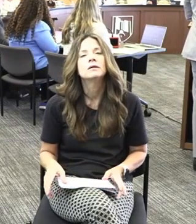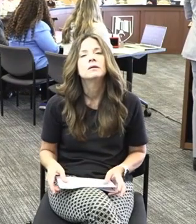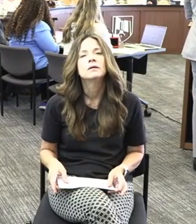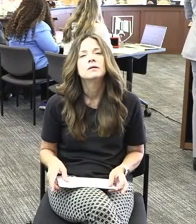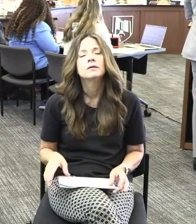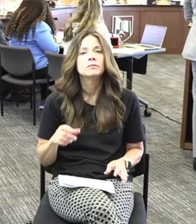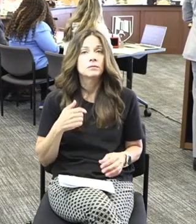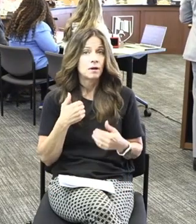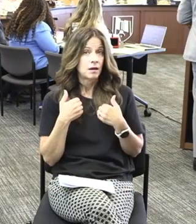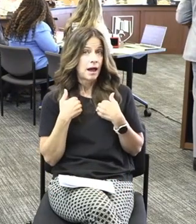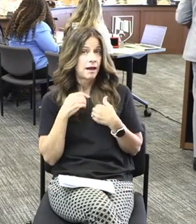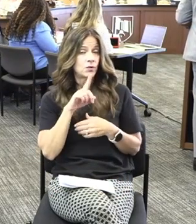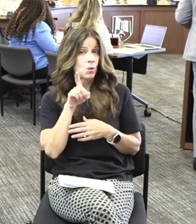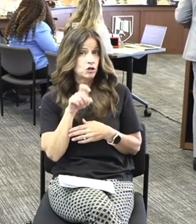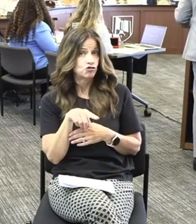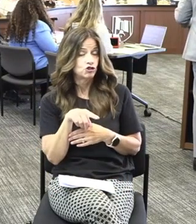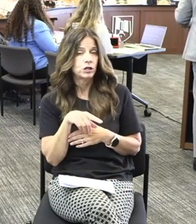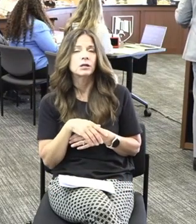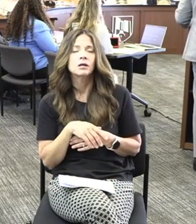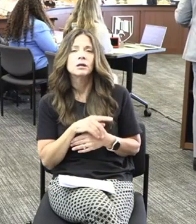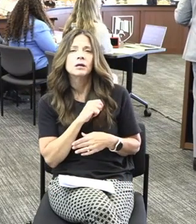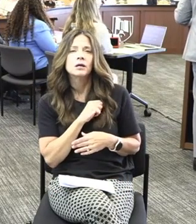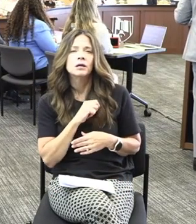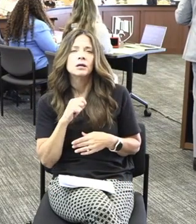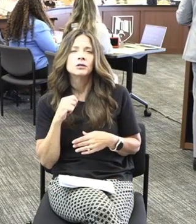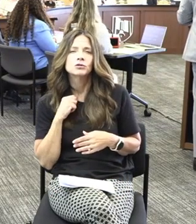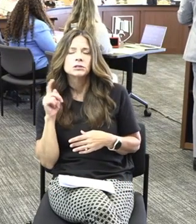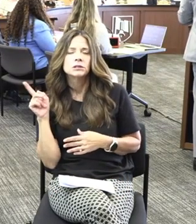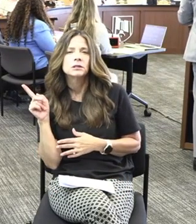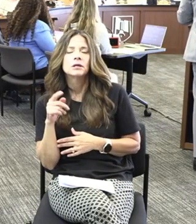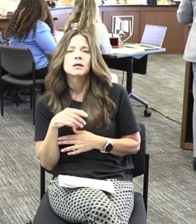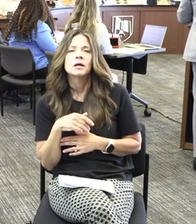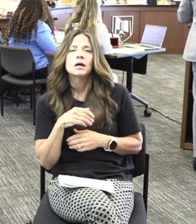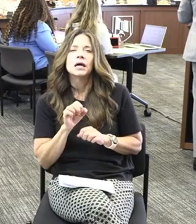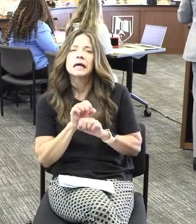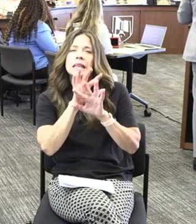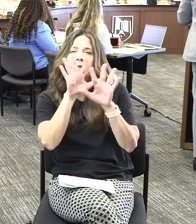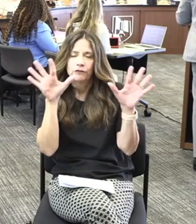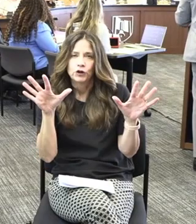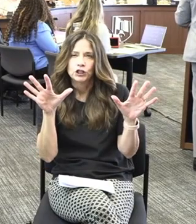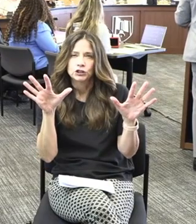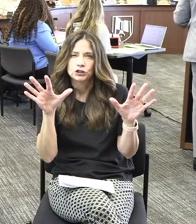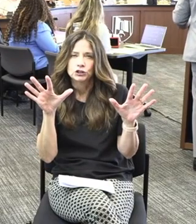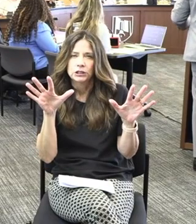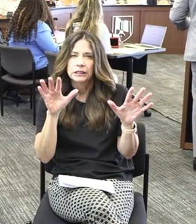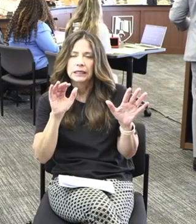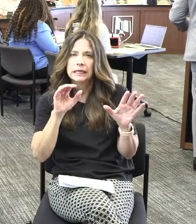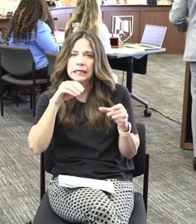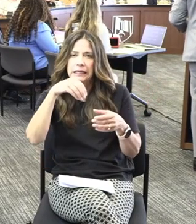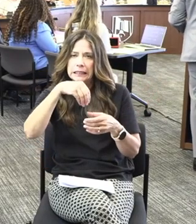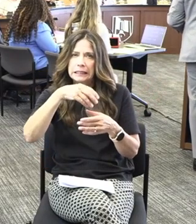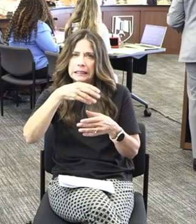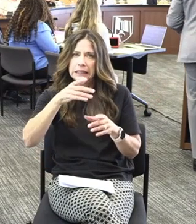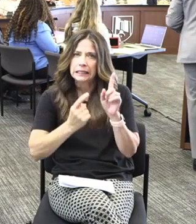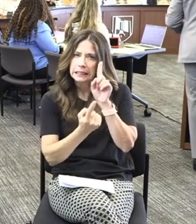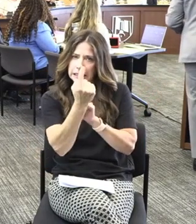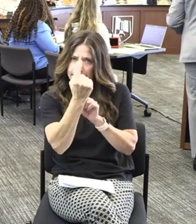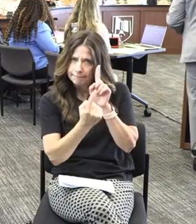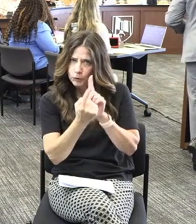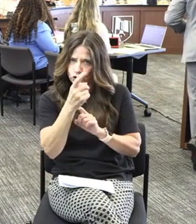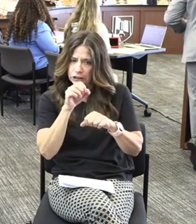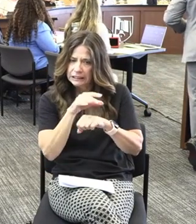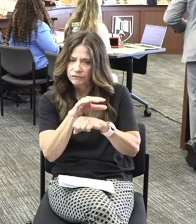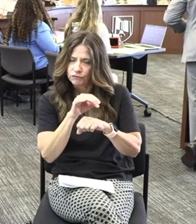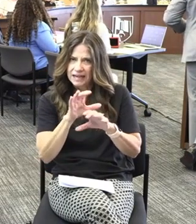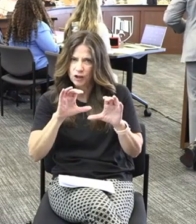I have a question. Sure. Just for clarification, an in-person group advising session. Mhm.